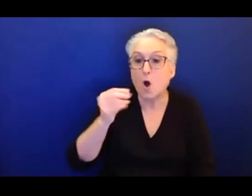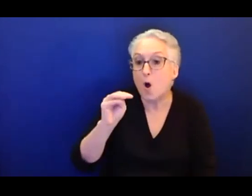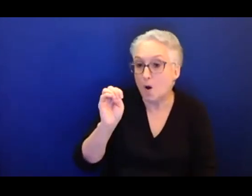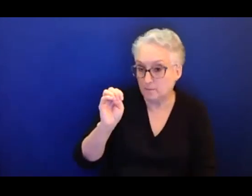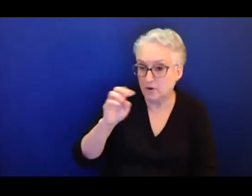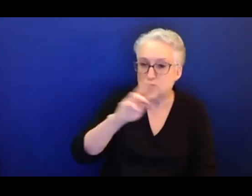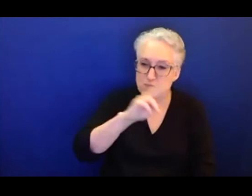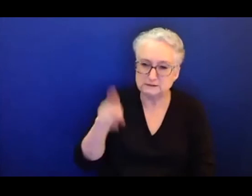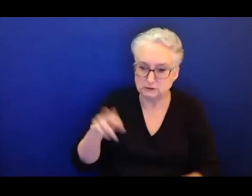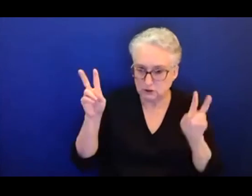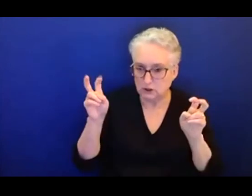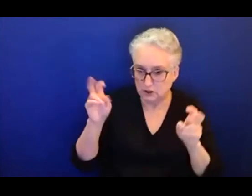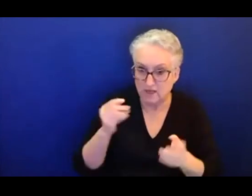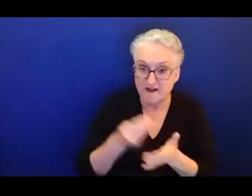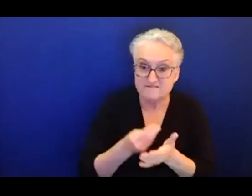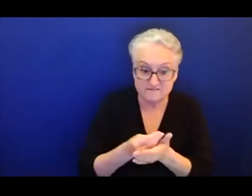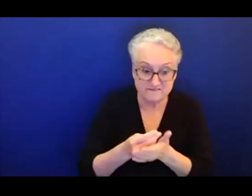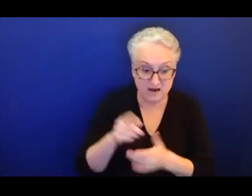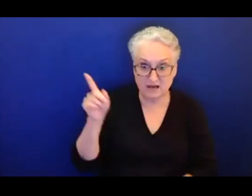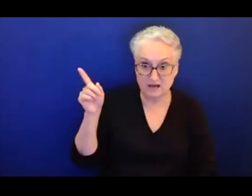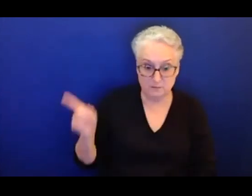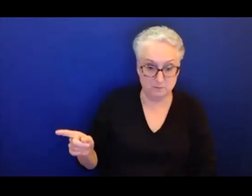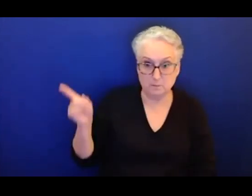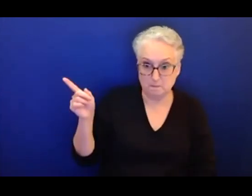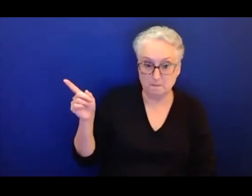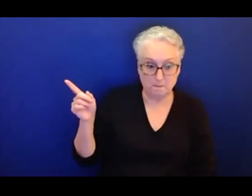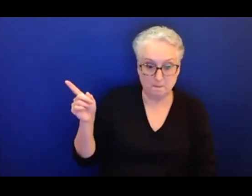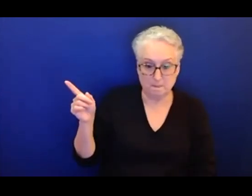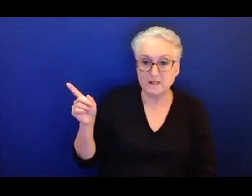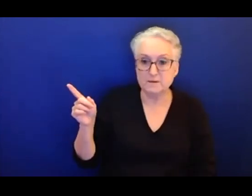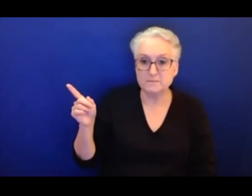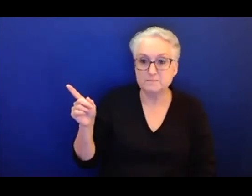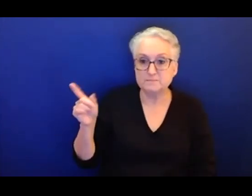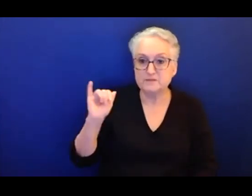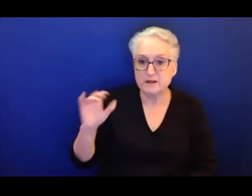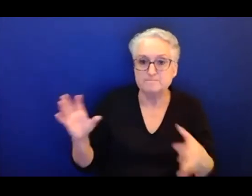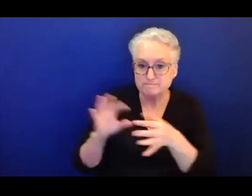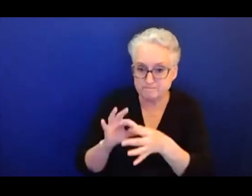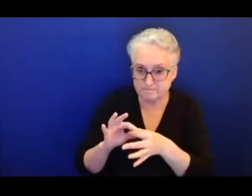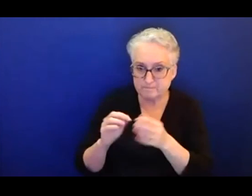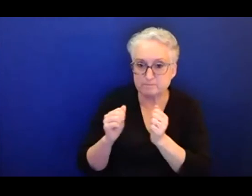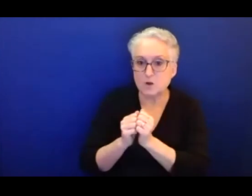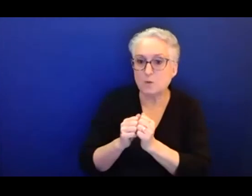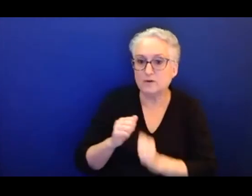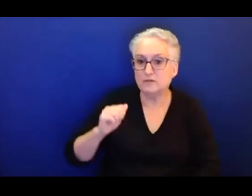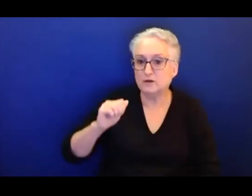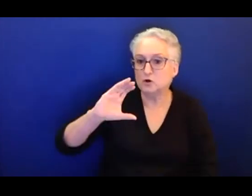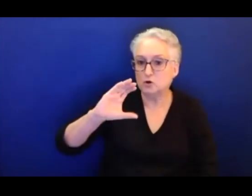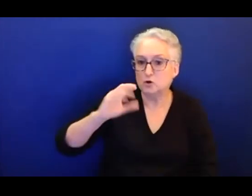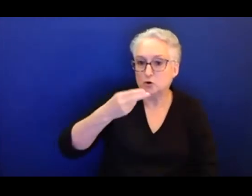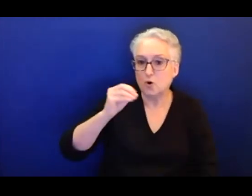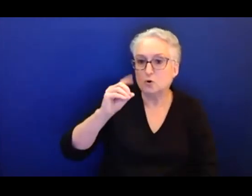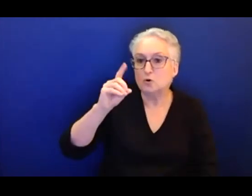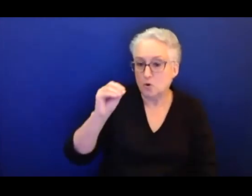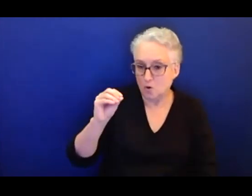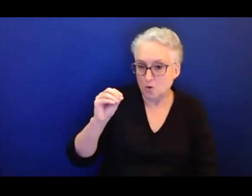program. That is combined with our HODO funding and results in